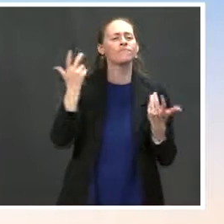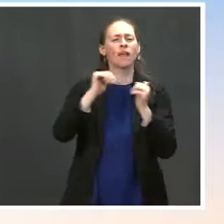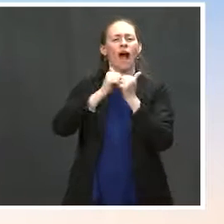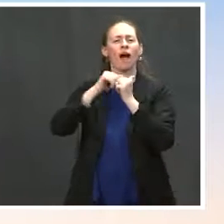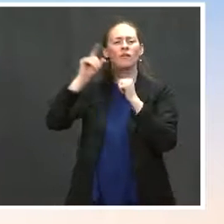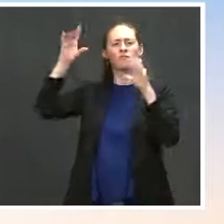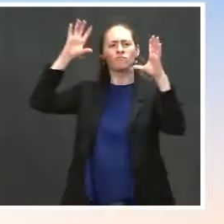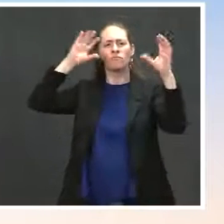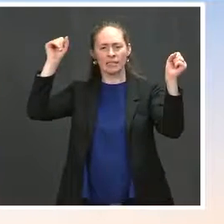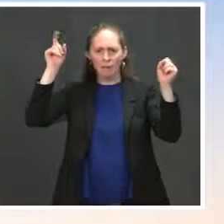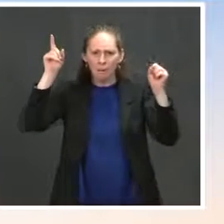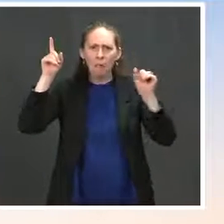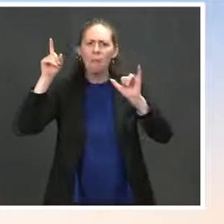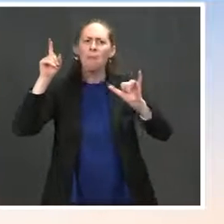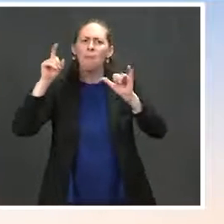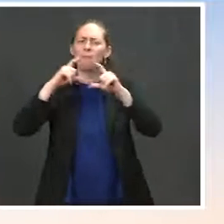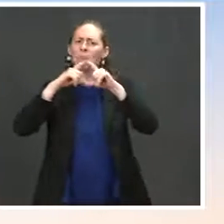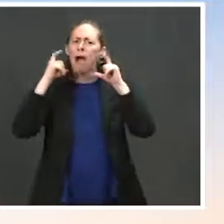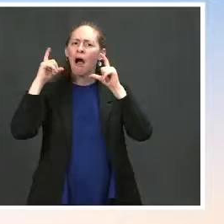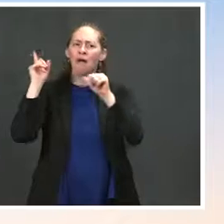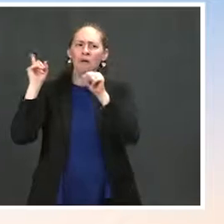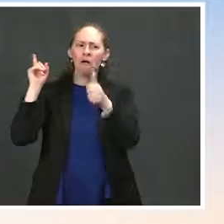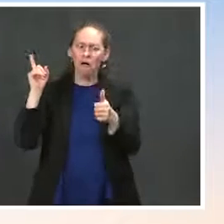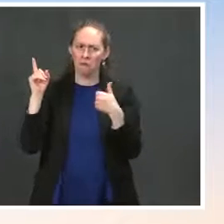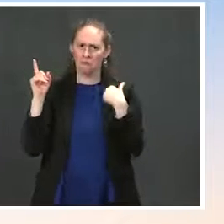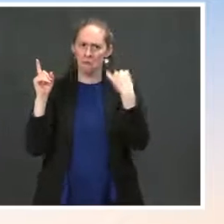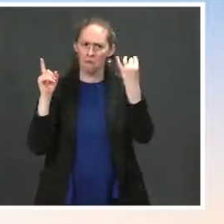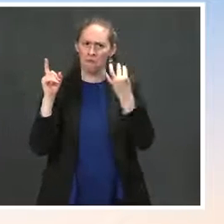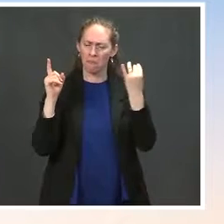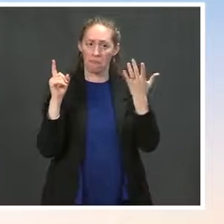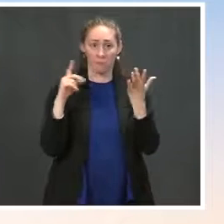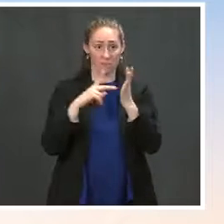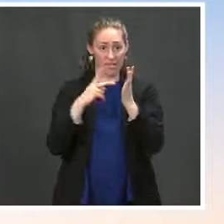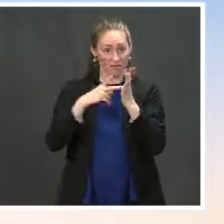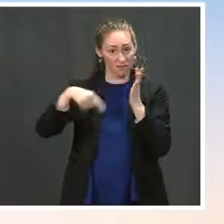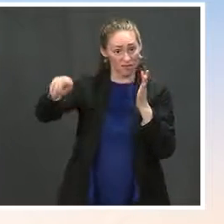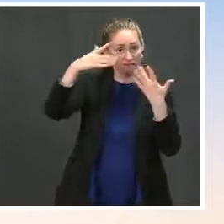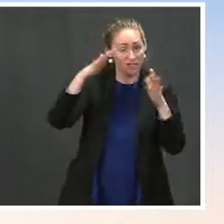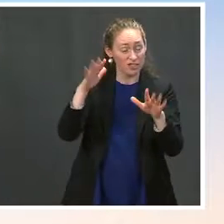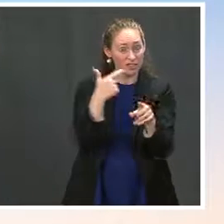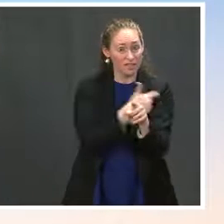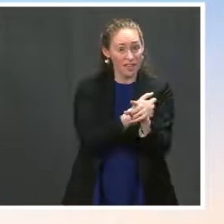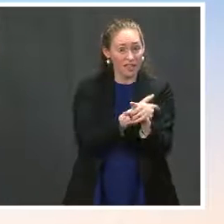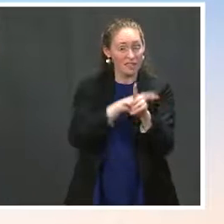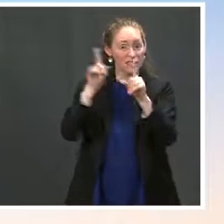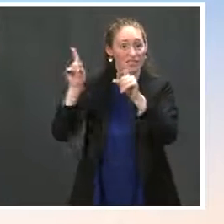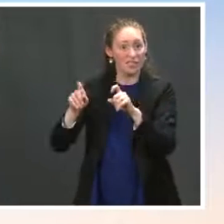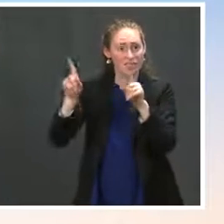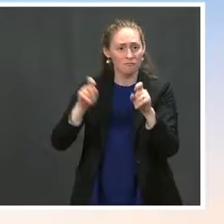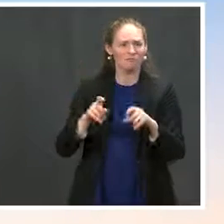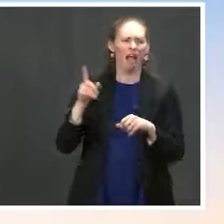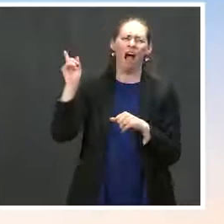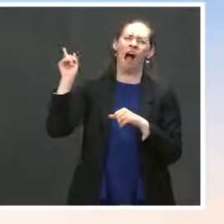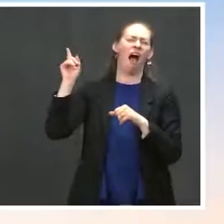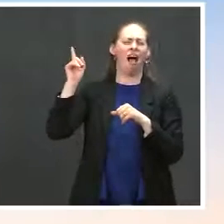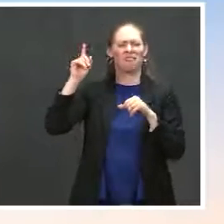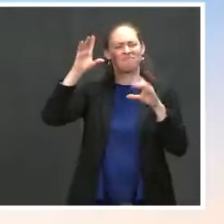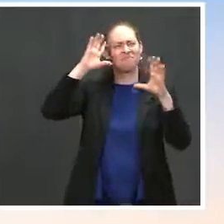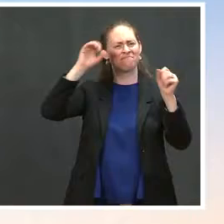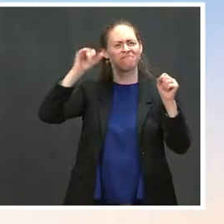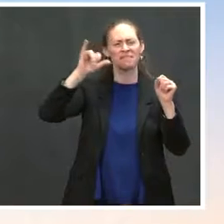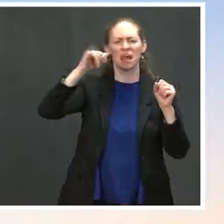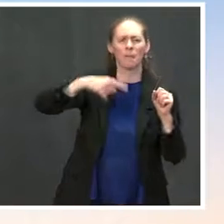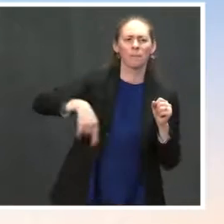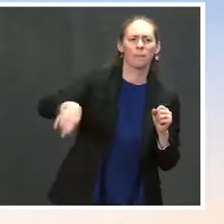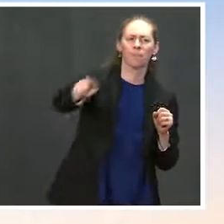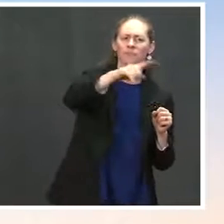wear a mask when he's around people who've been tested and vaccinated? I expect, just like all of you and like many Americans across the